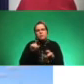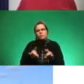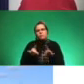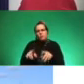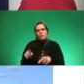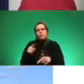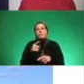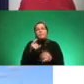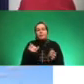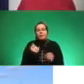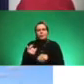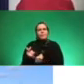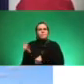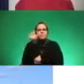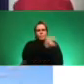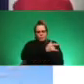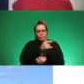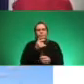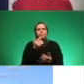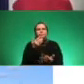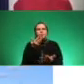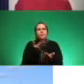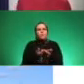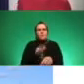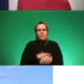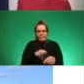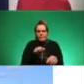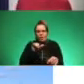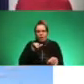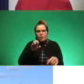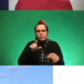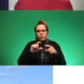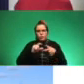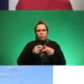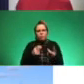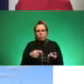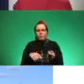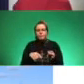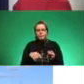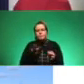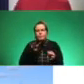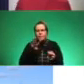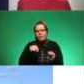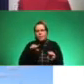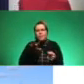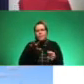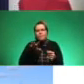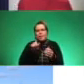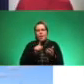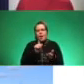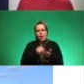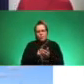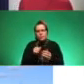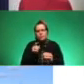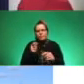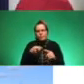This year I flew and we landed basically on an ice cube. And it was about a 4.5-hour flight from Hobart, so a lot faster